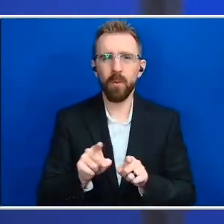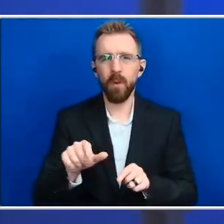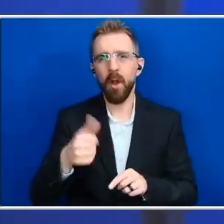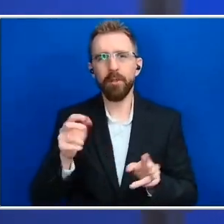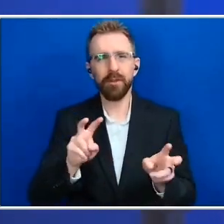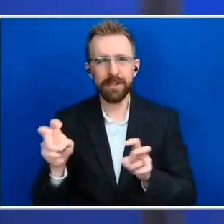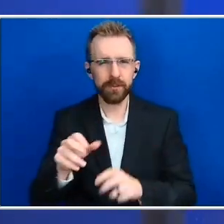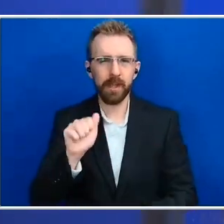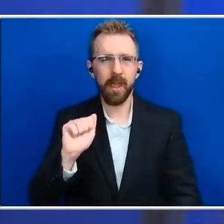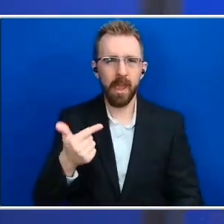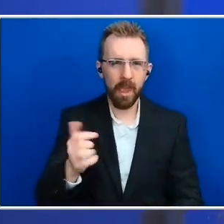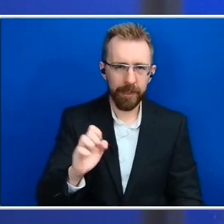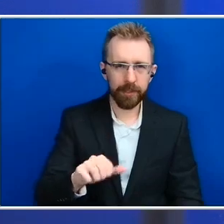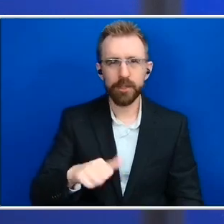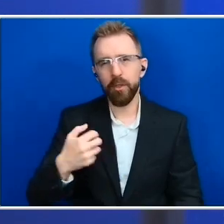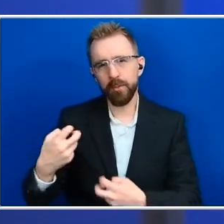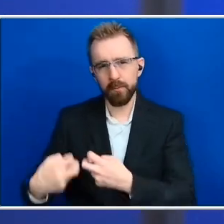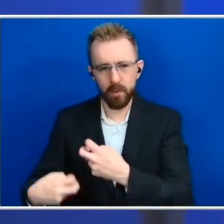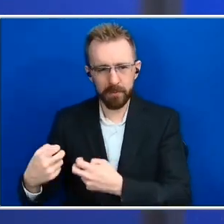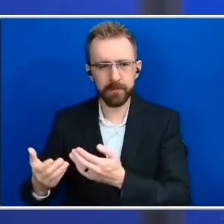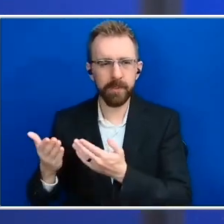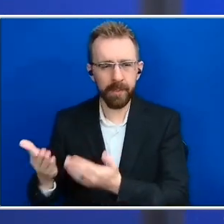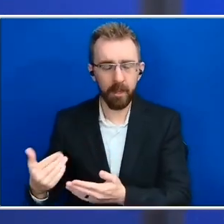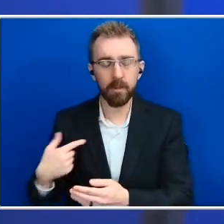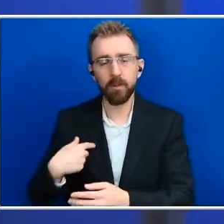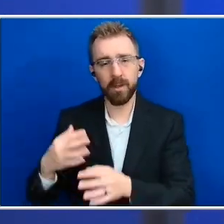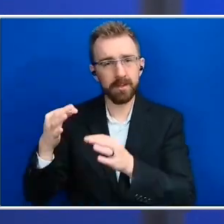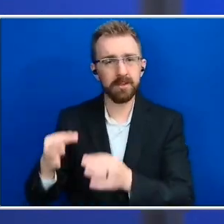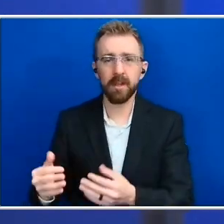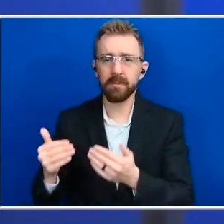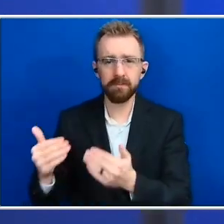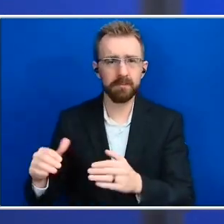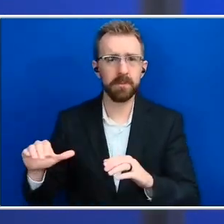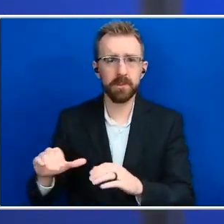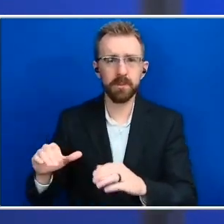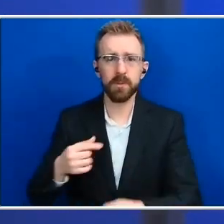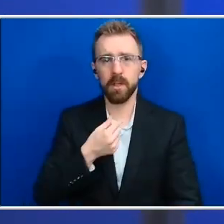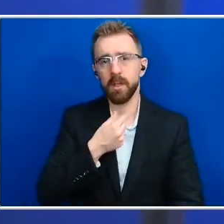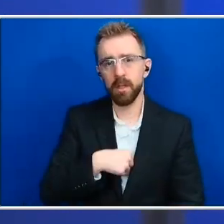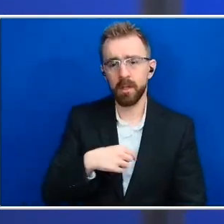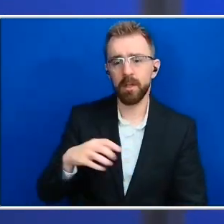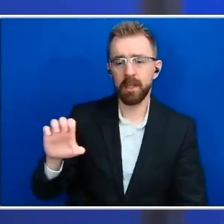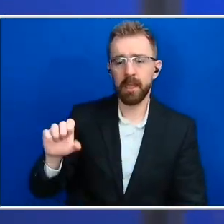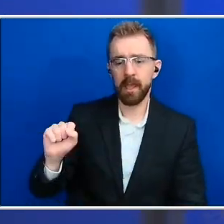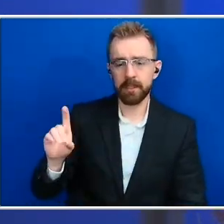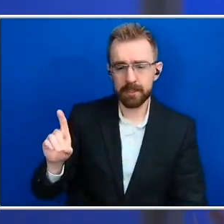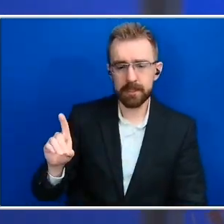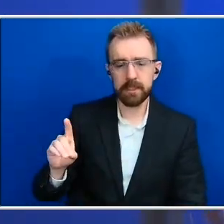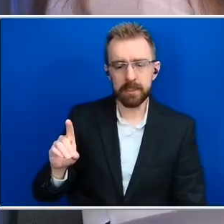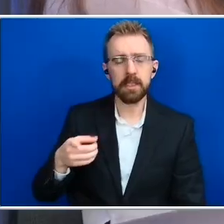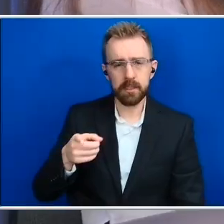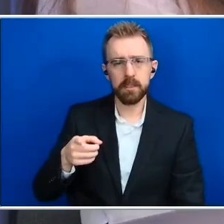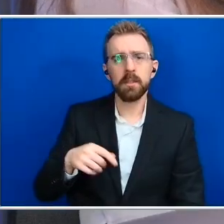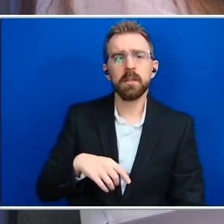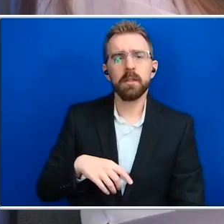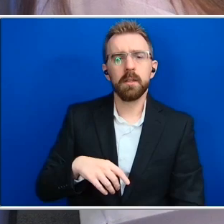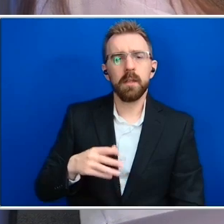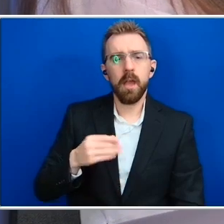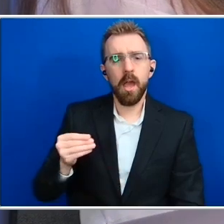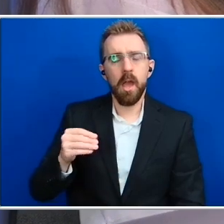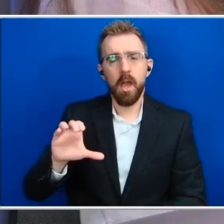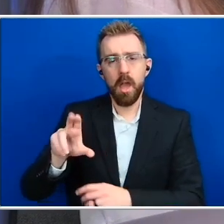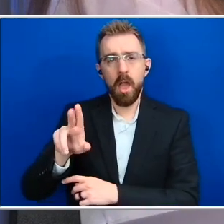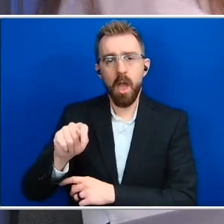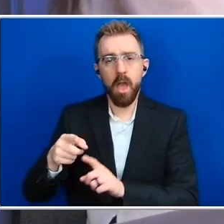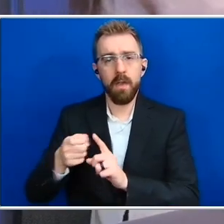other problems. Therefore, I decided to do esophagectomy with ESD and cutting from the top portion that